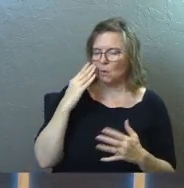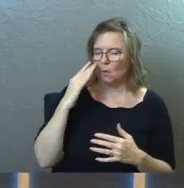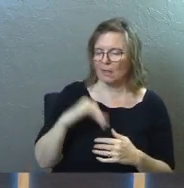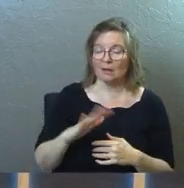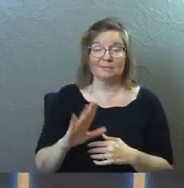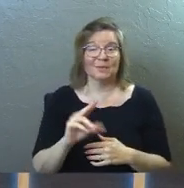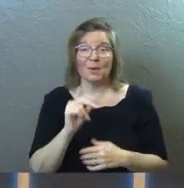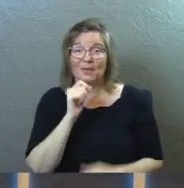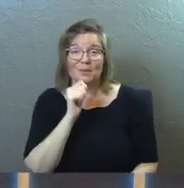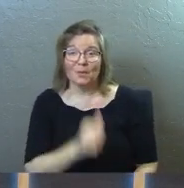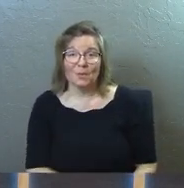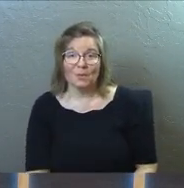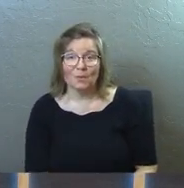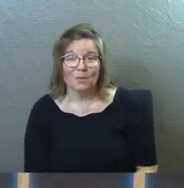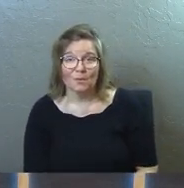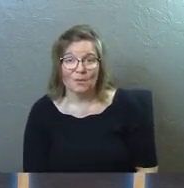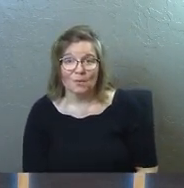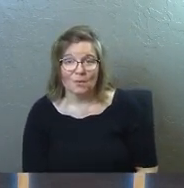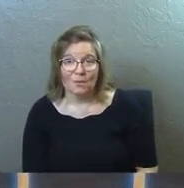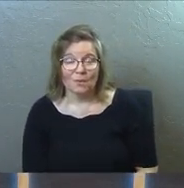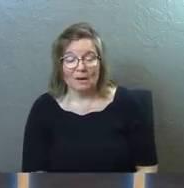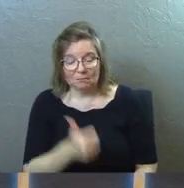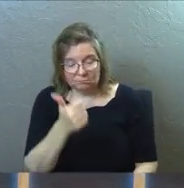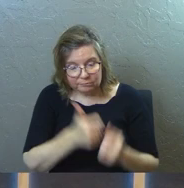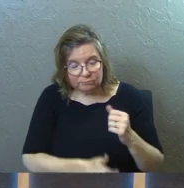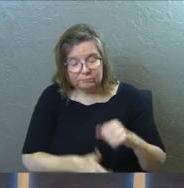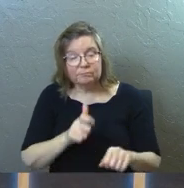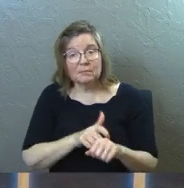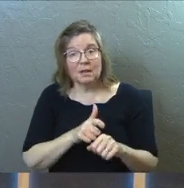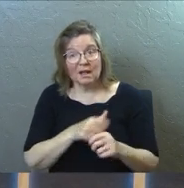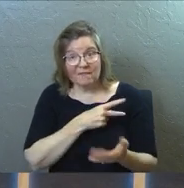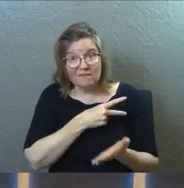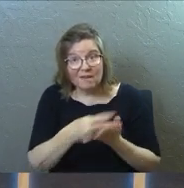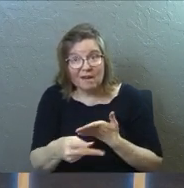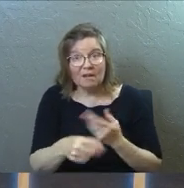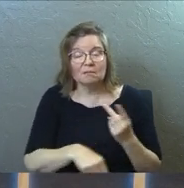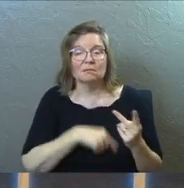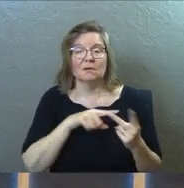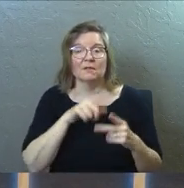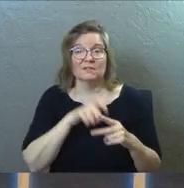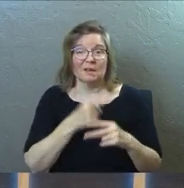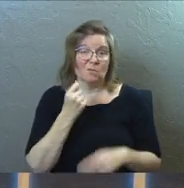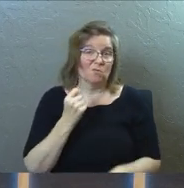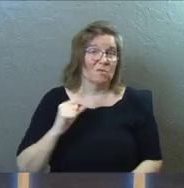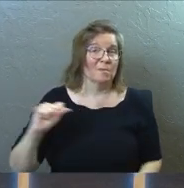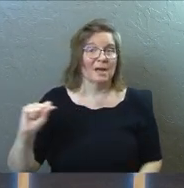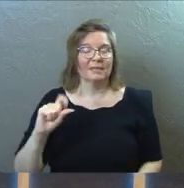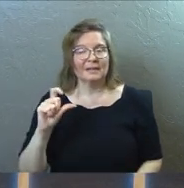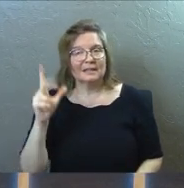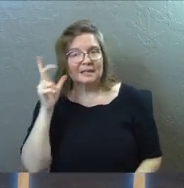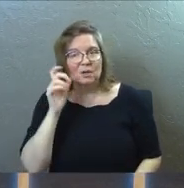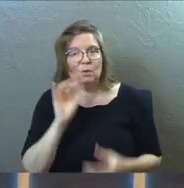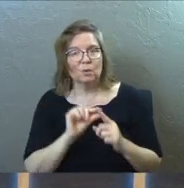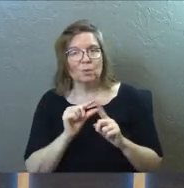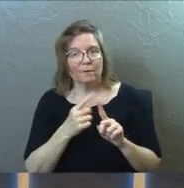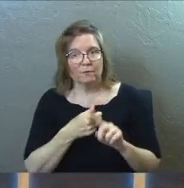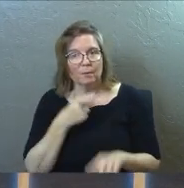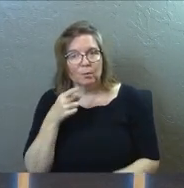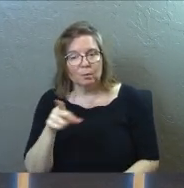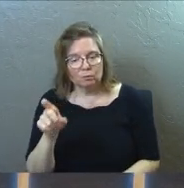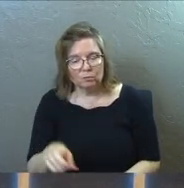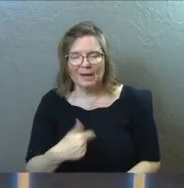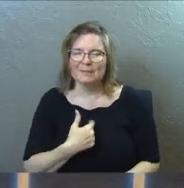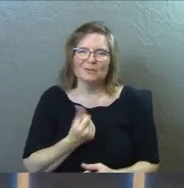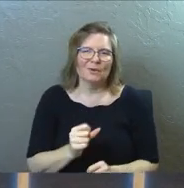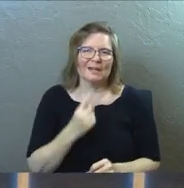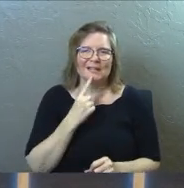know that. No, they don't. Every single time they fail, every single time they rebel, they need to hear those words from you.